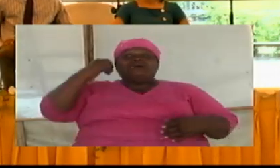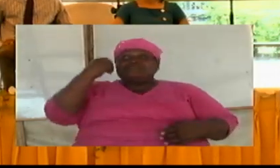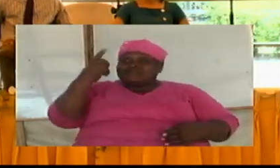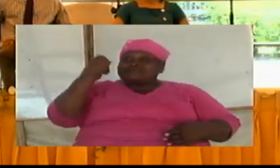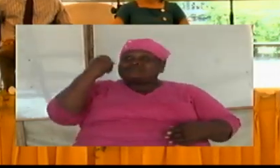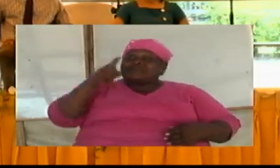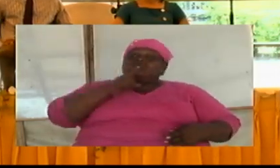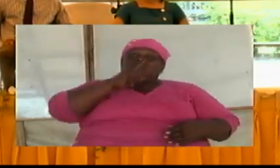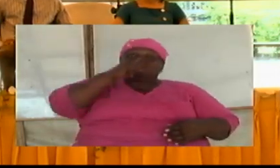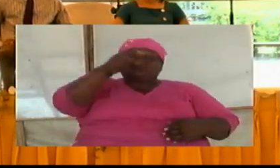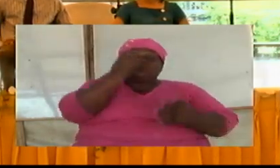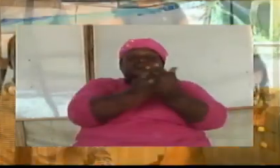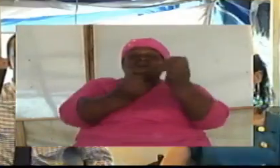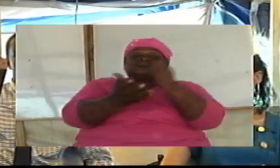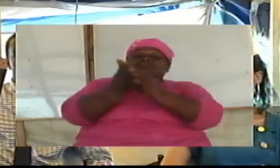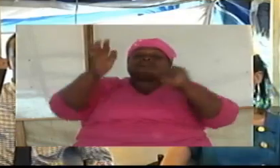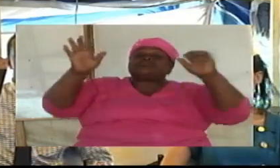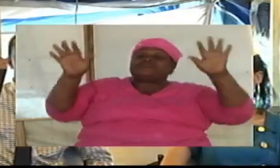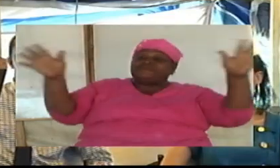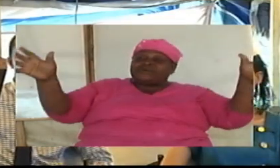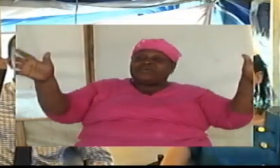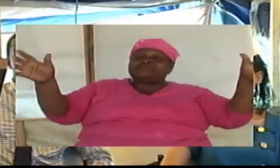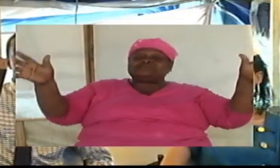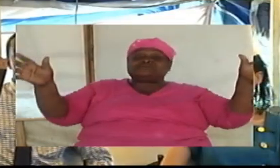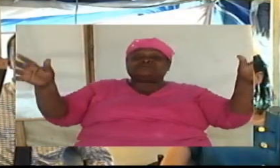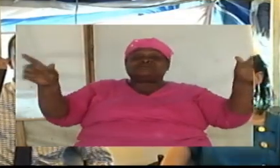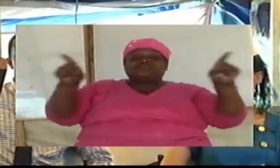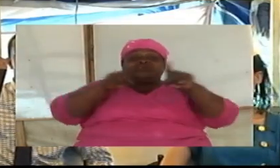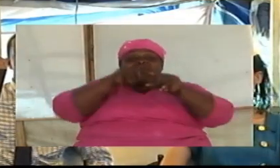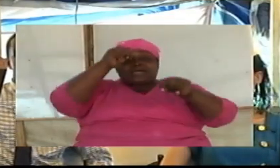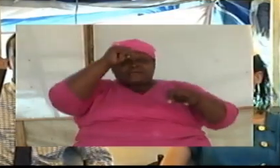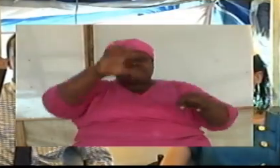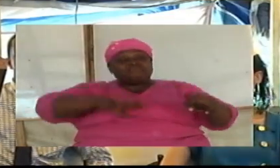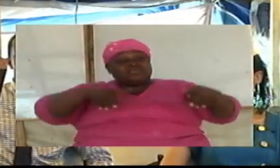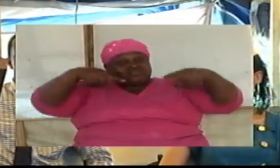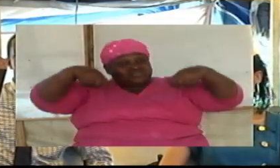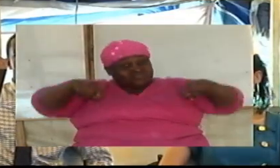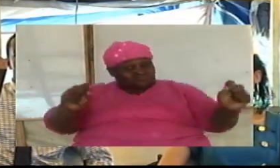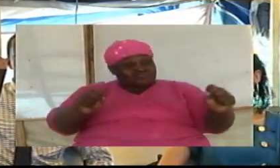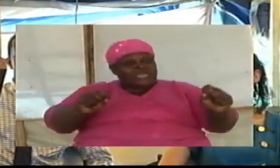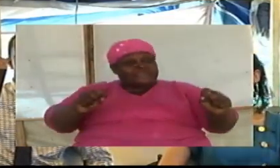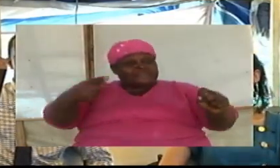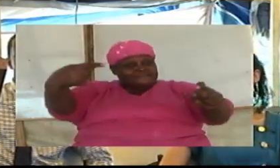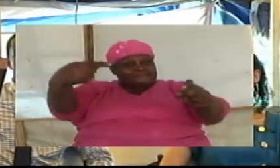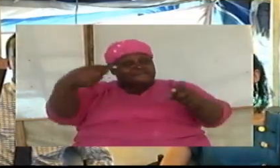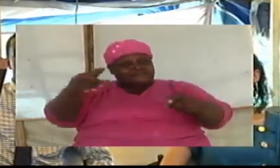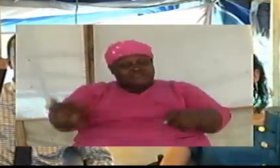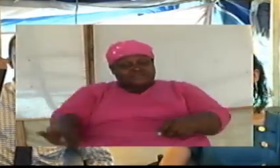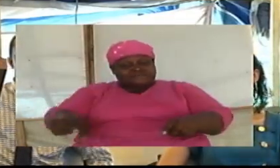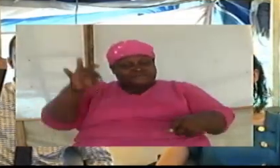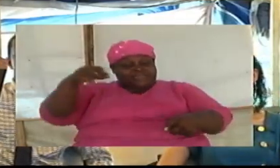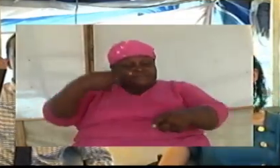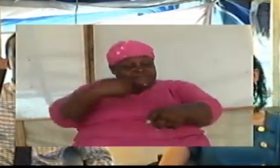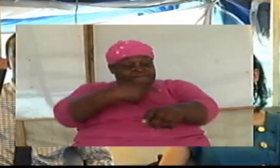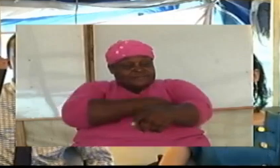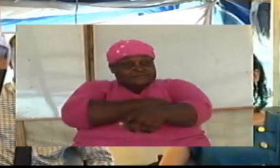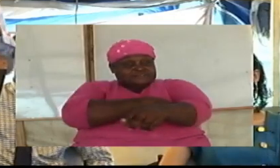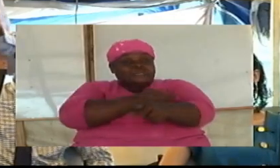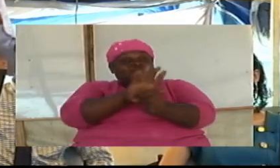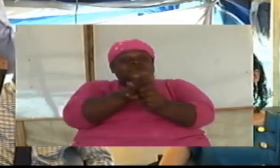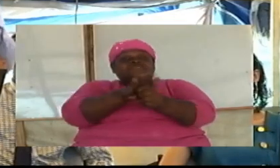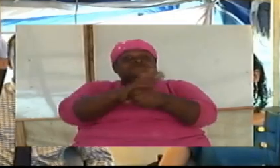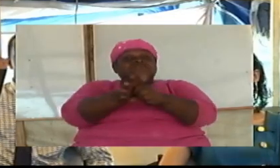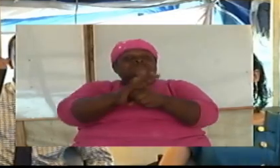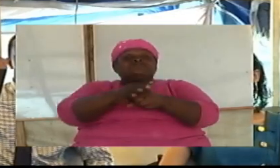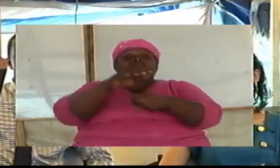a true sacrifice. Because as men are trying to find vaccines for the pandemics of this time,